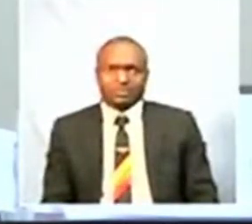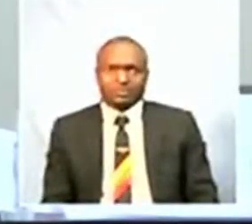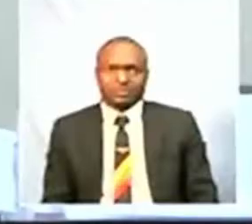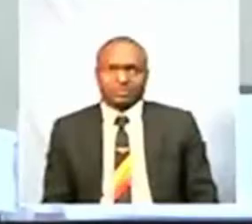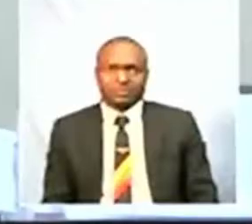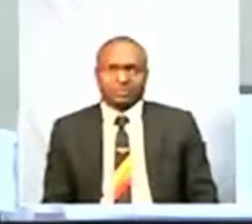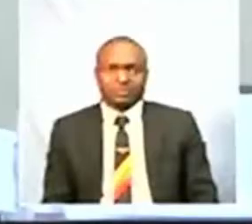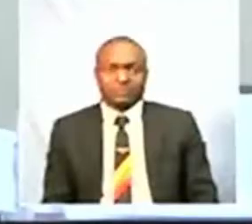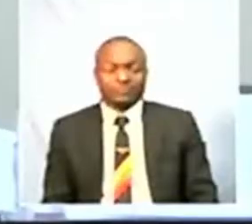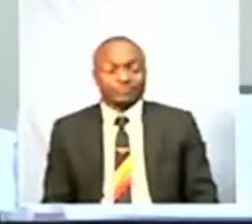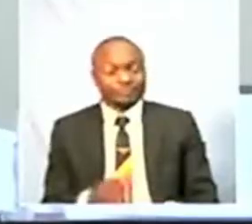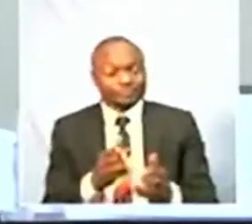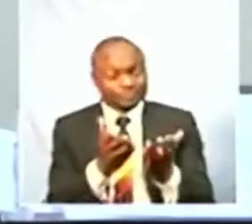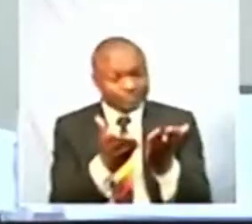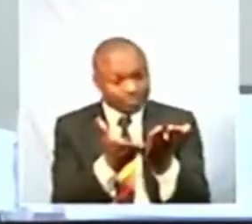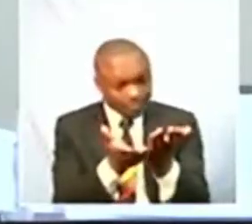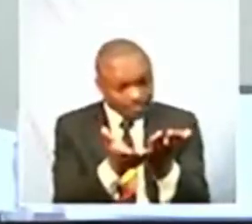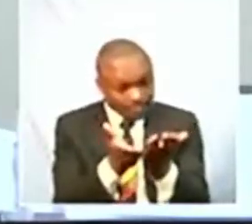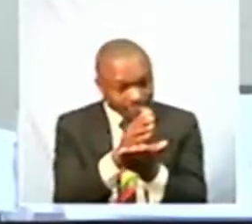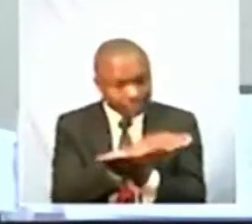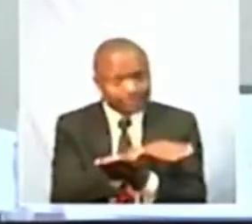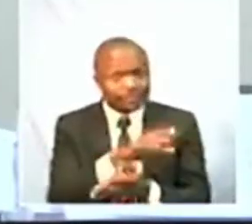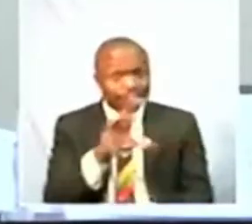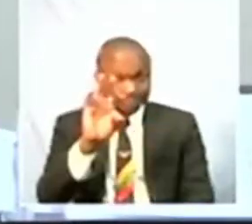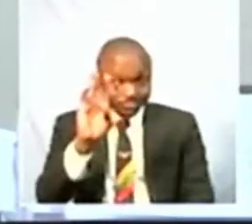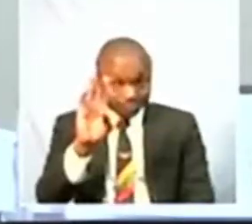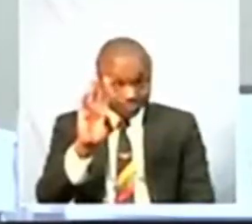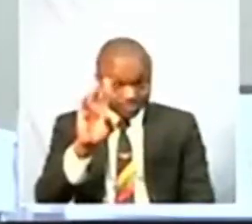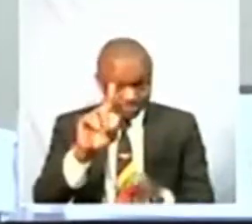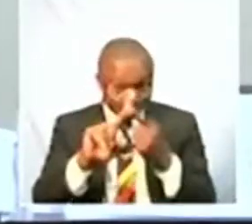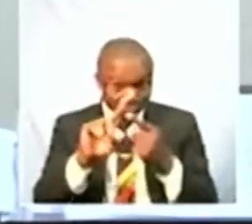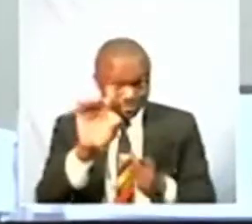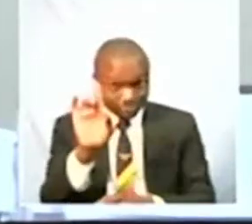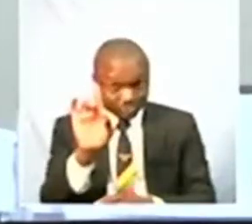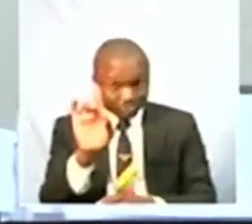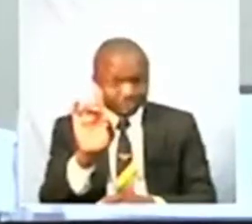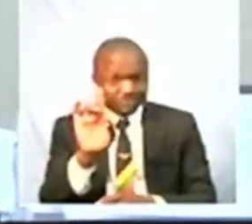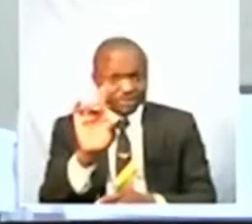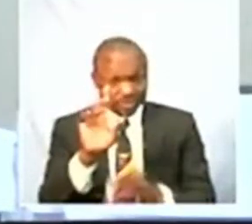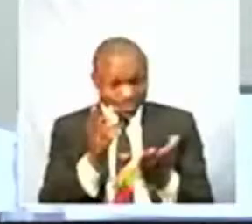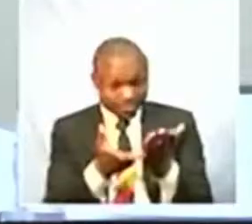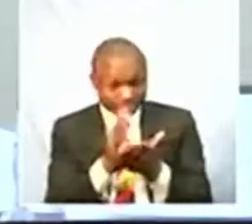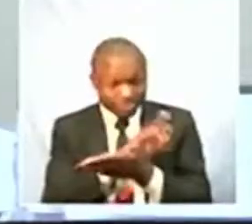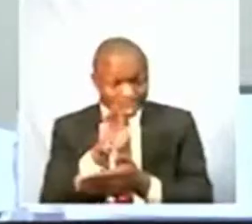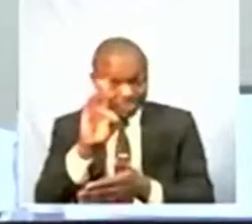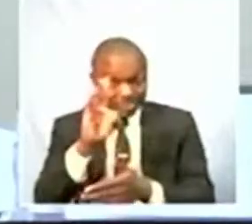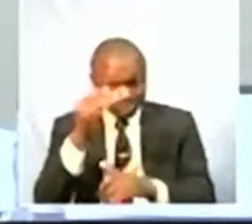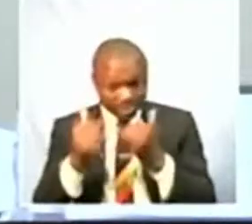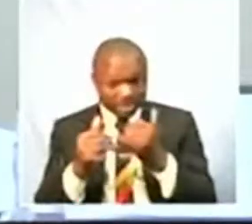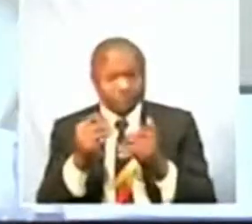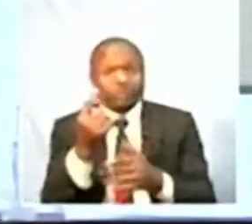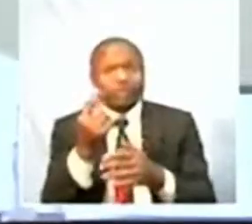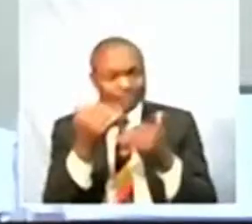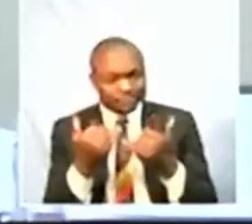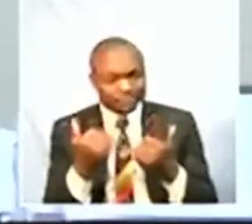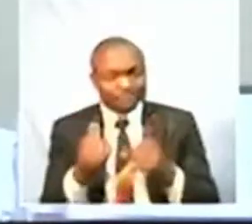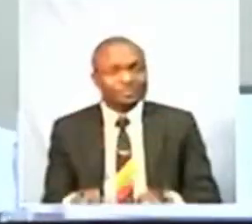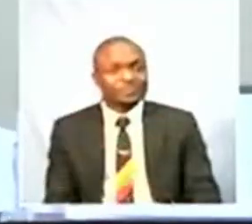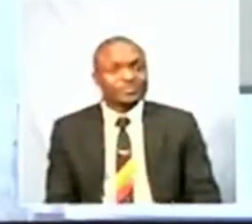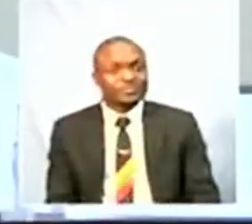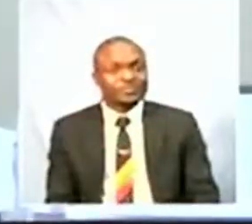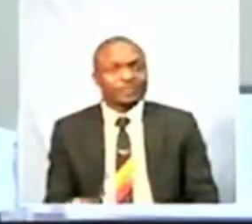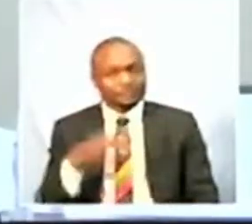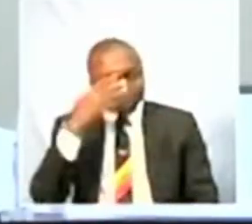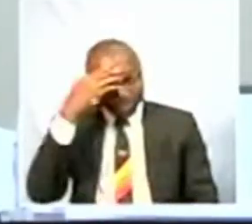There is on page 7 to 8. 7. Let's go, the last one now. I forgot